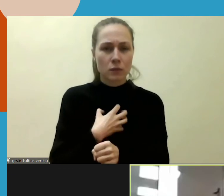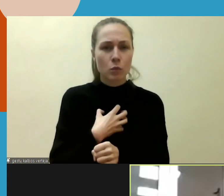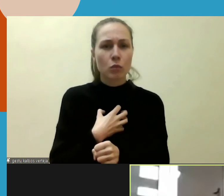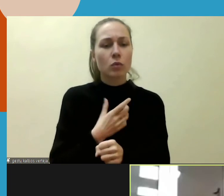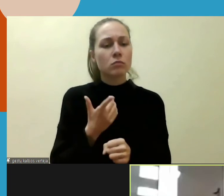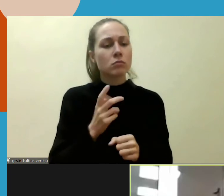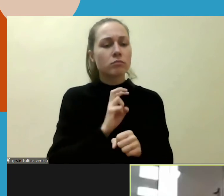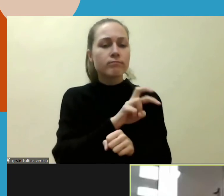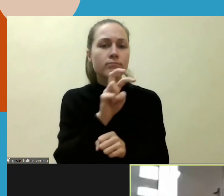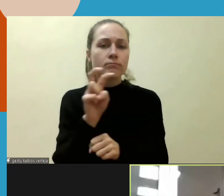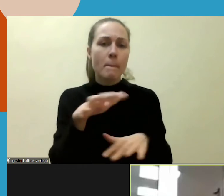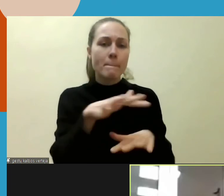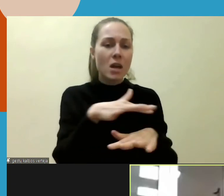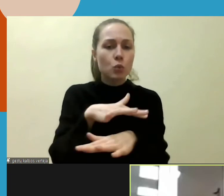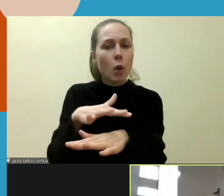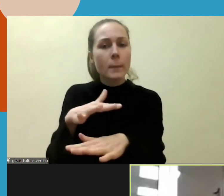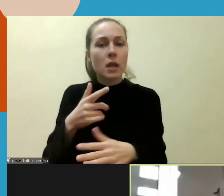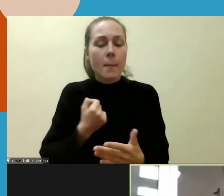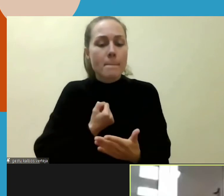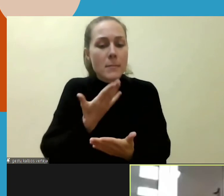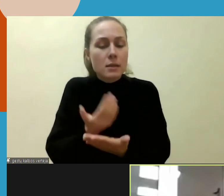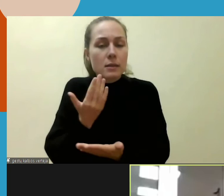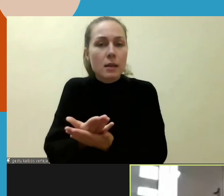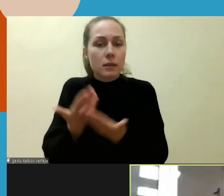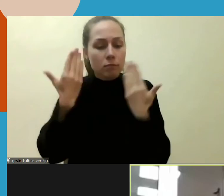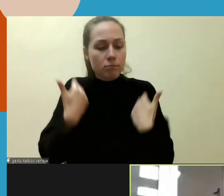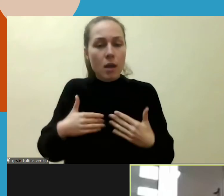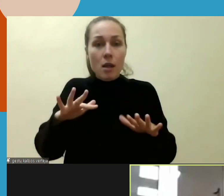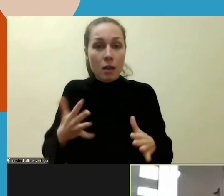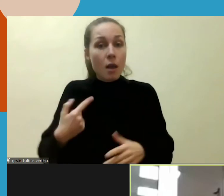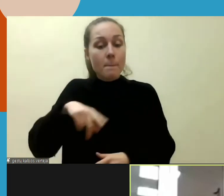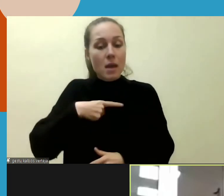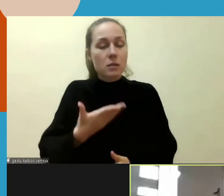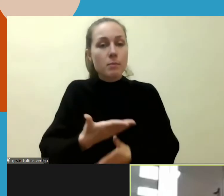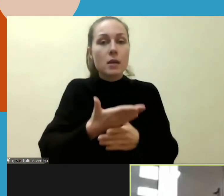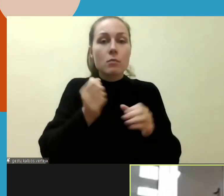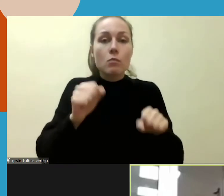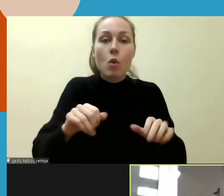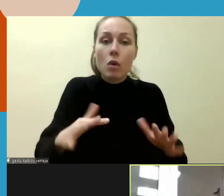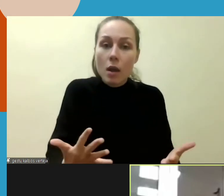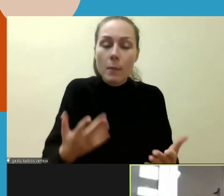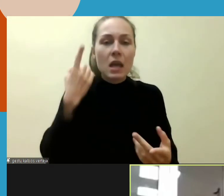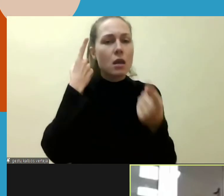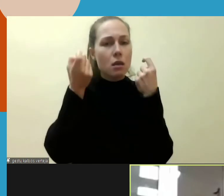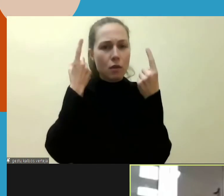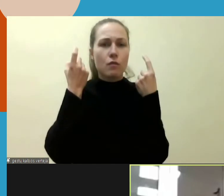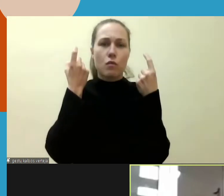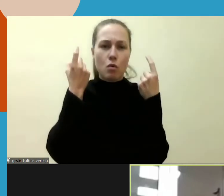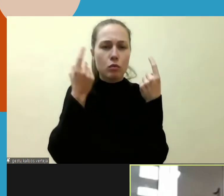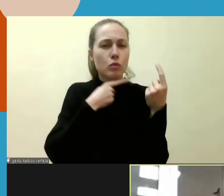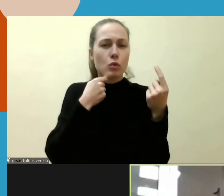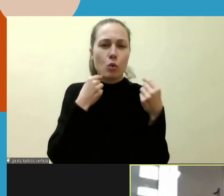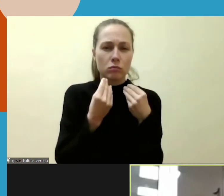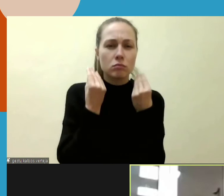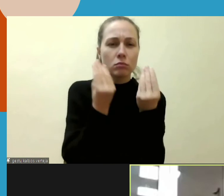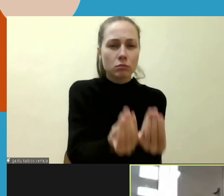The key function of our unit is to visit community, to ask them